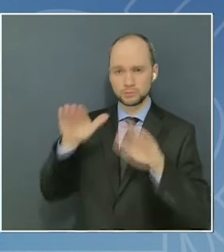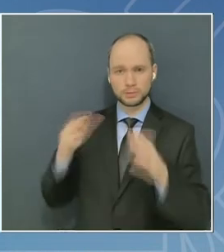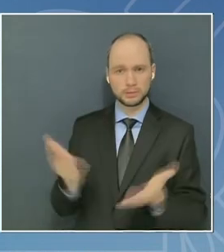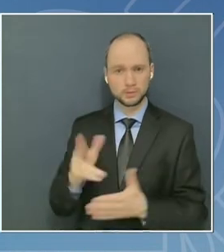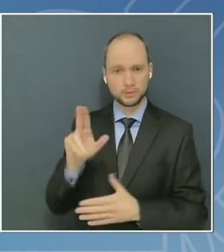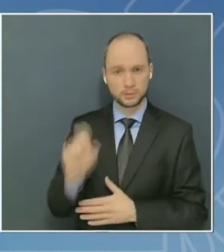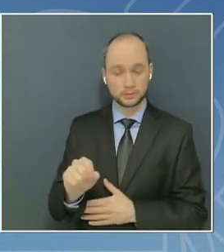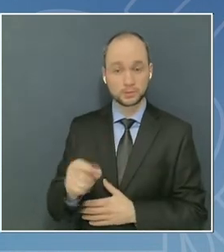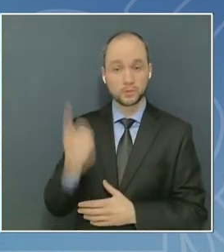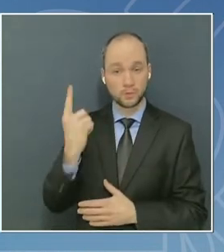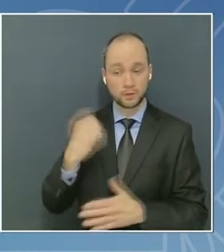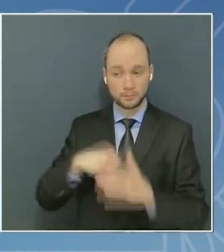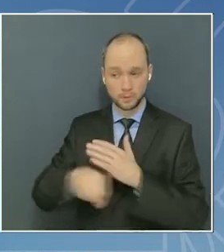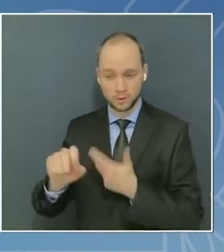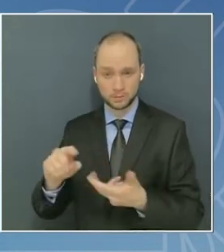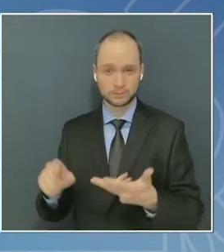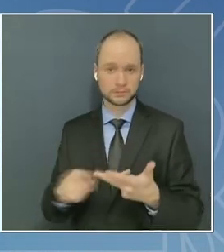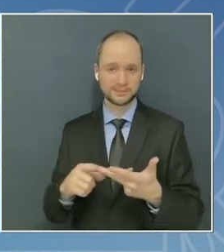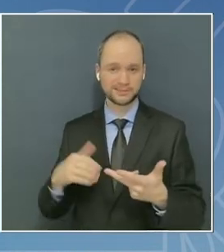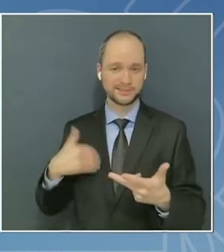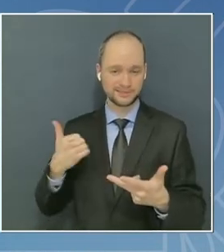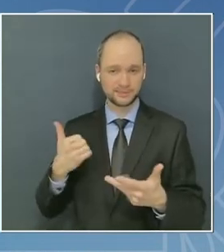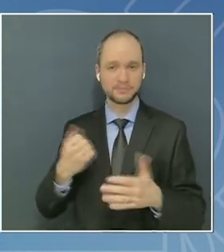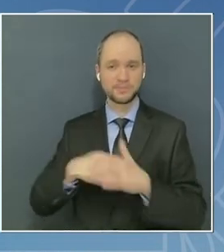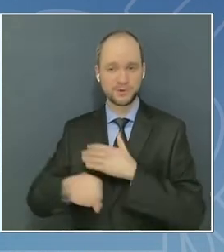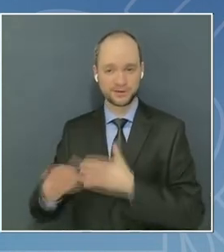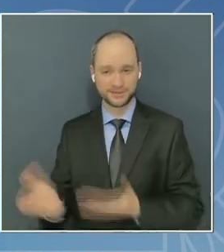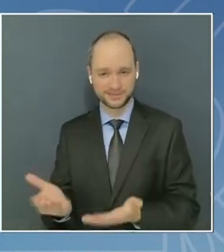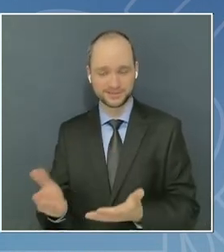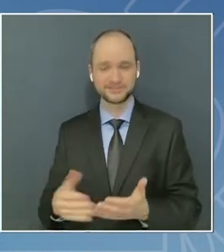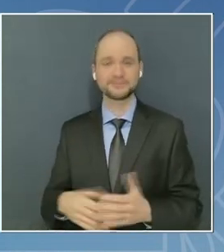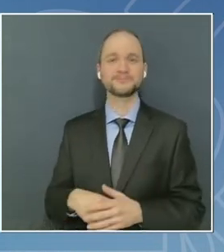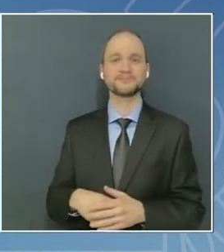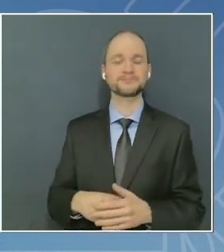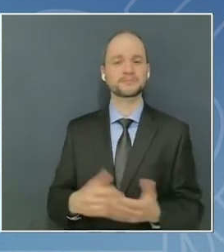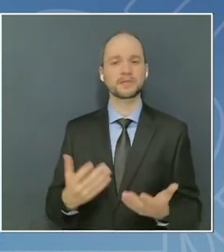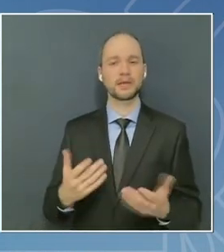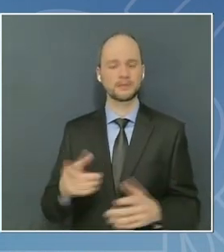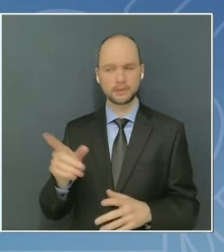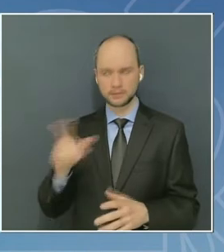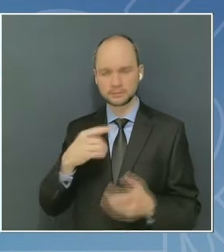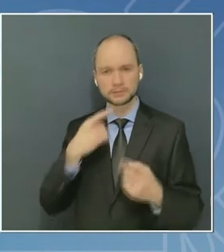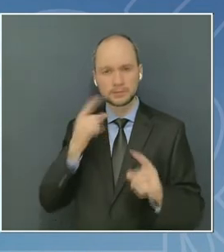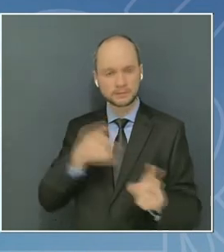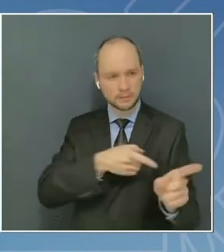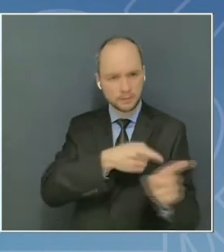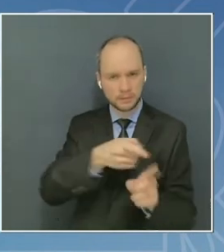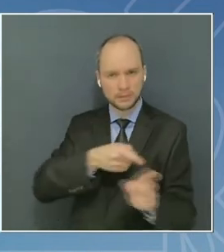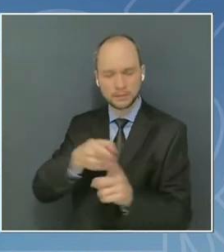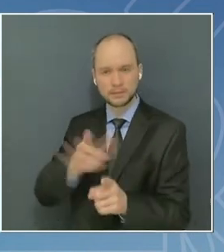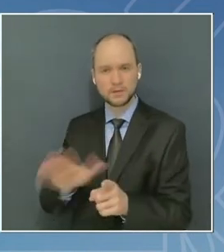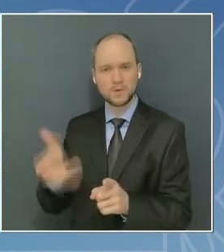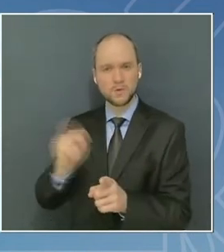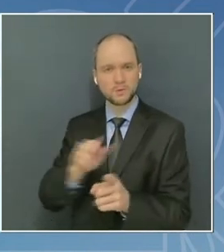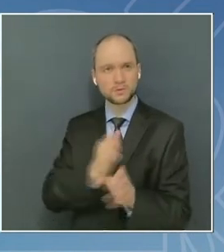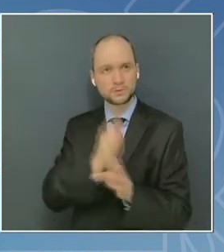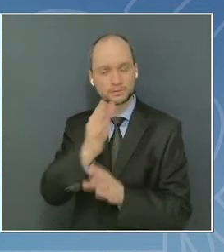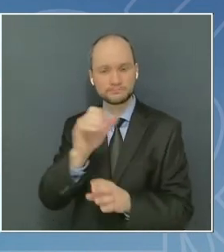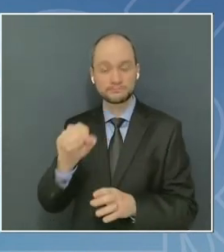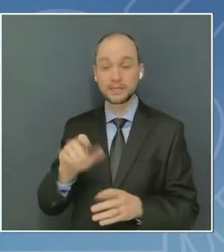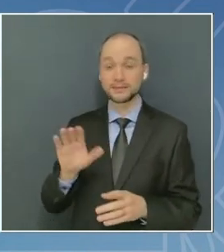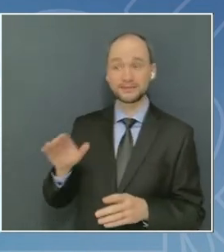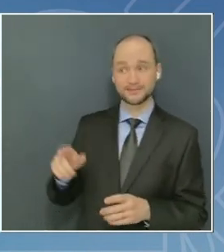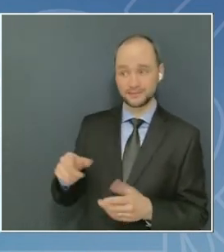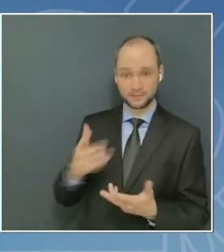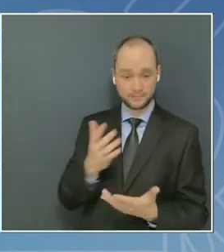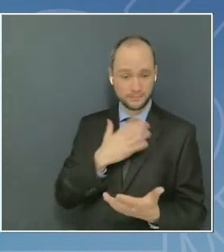of them is born here, the youngest one. They are very successful in their field of study. They are successful because this country gives them